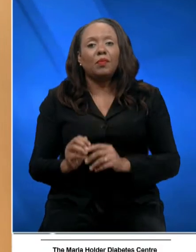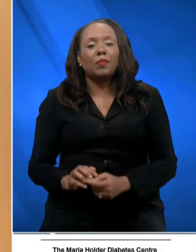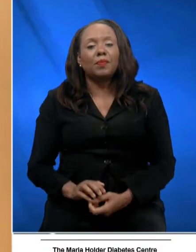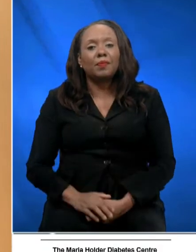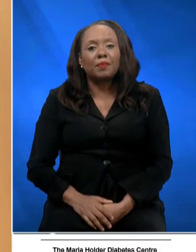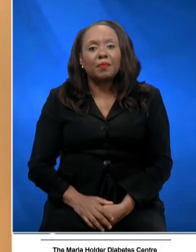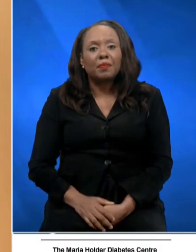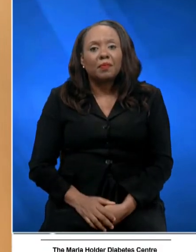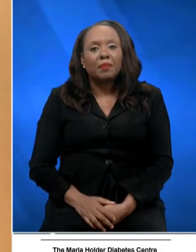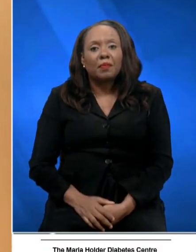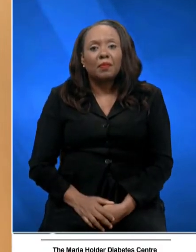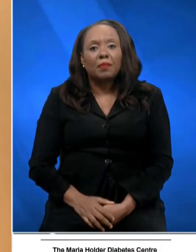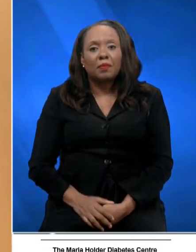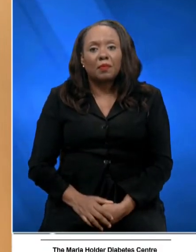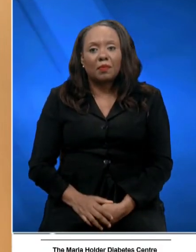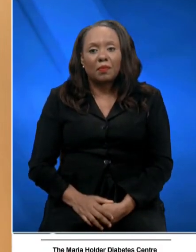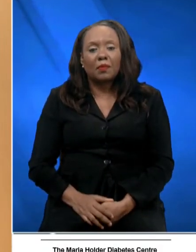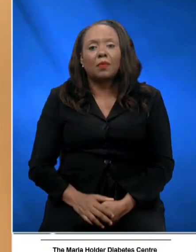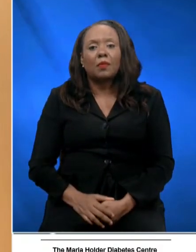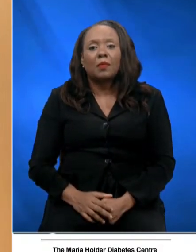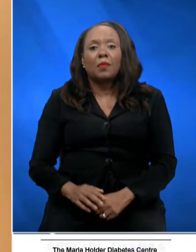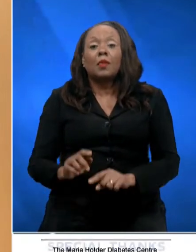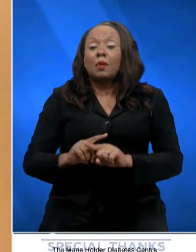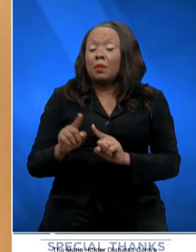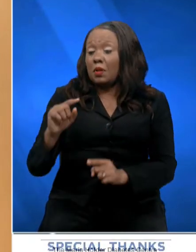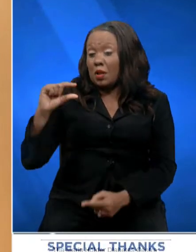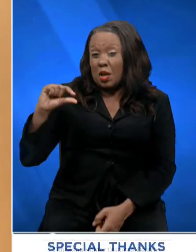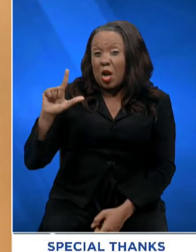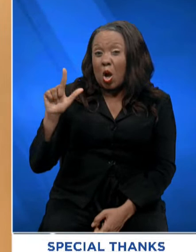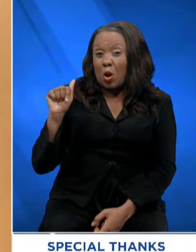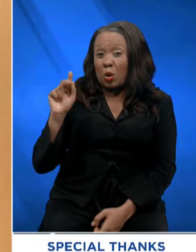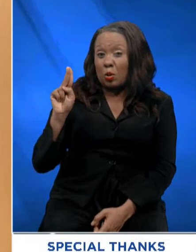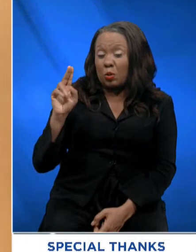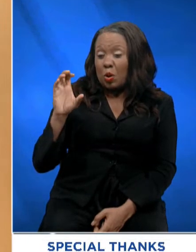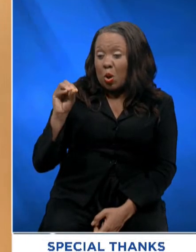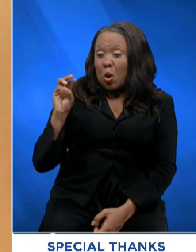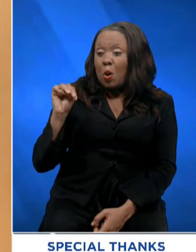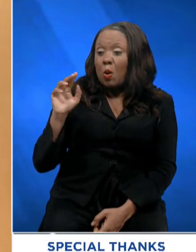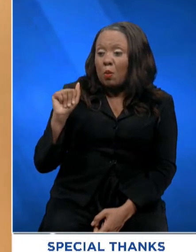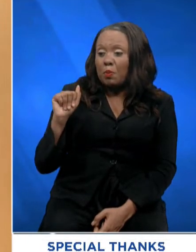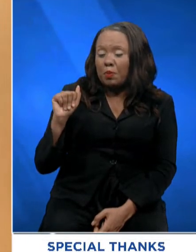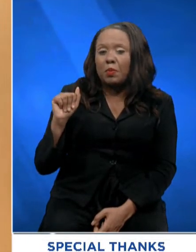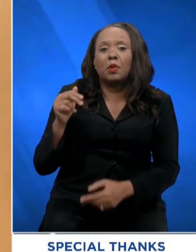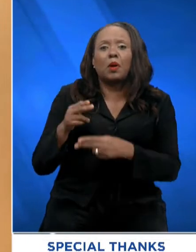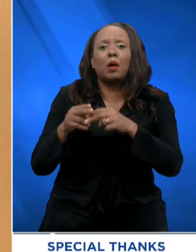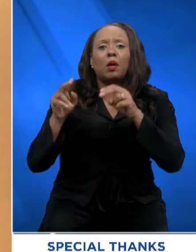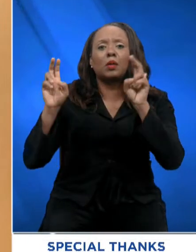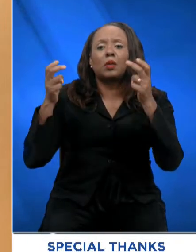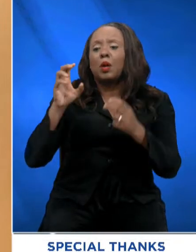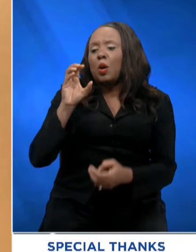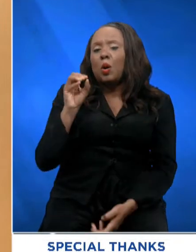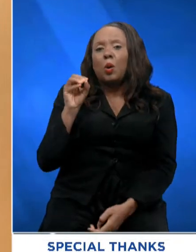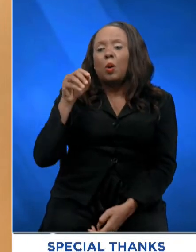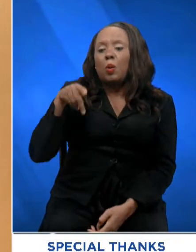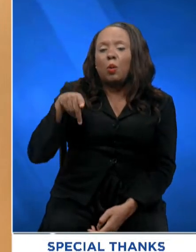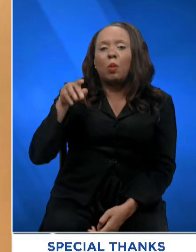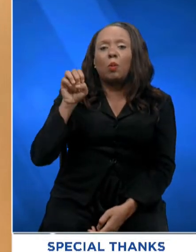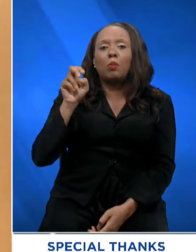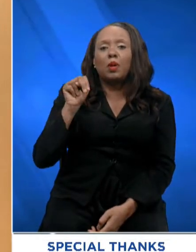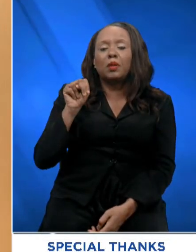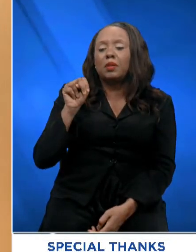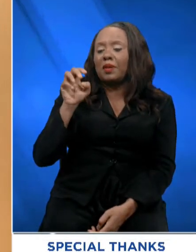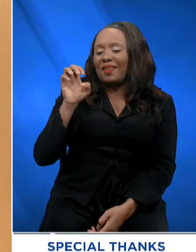usually two independent diseases. Open angle glaucoma, which is the most common type of glaucoma in Barbados, is